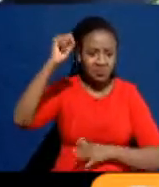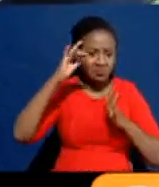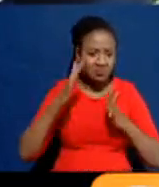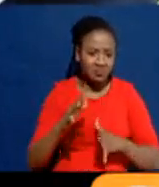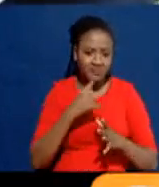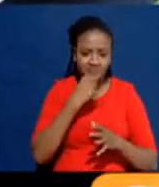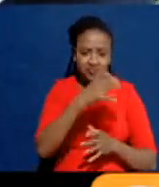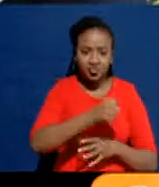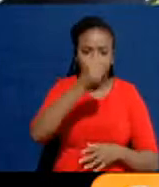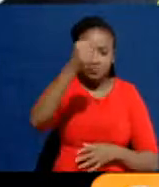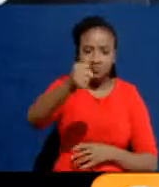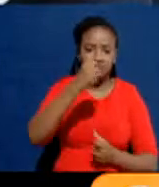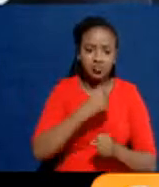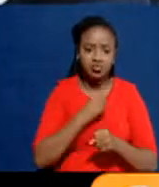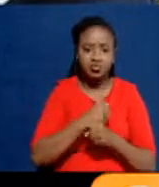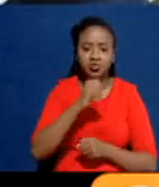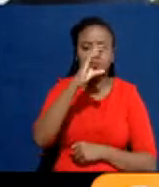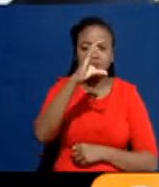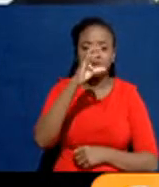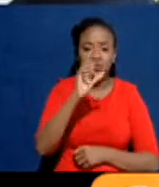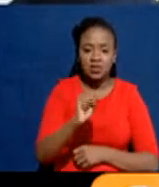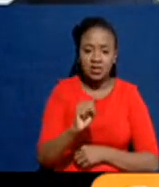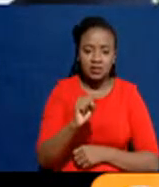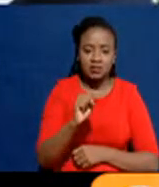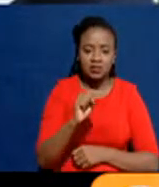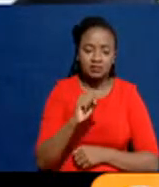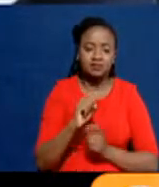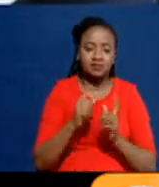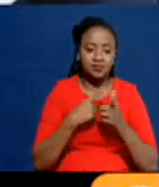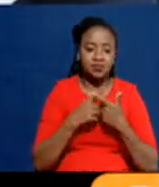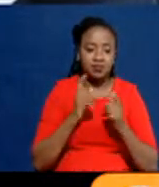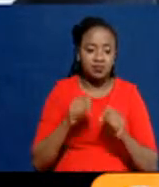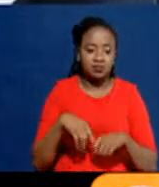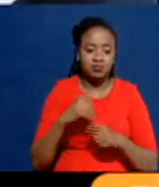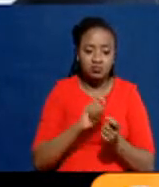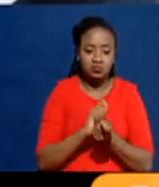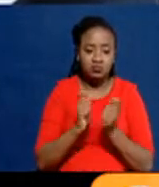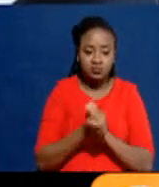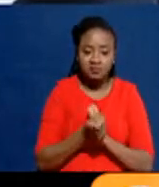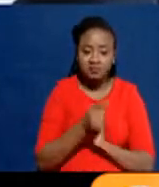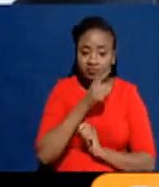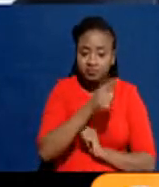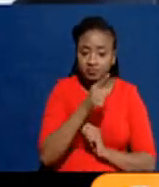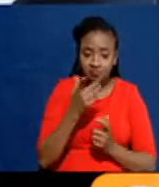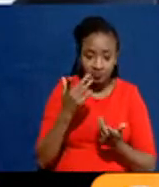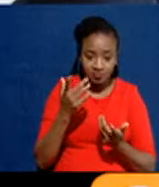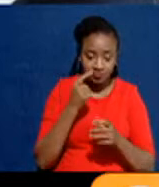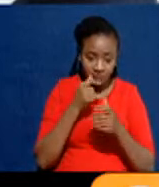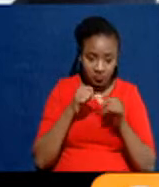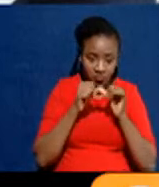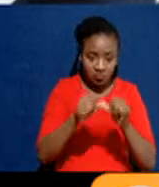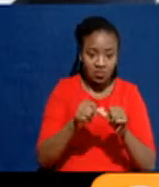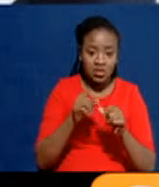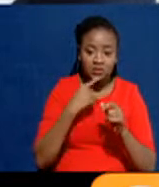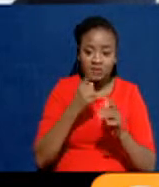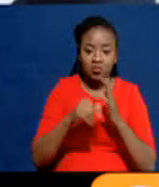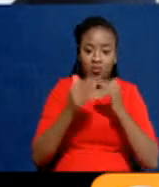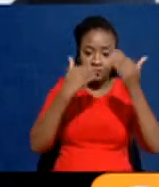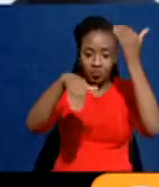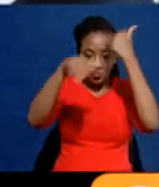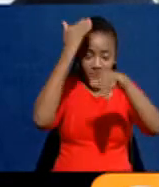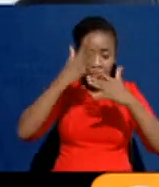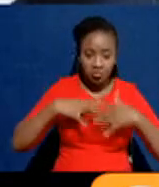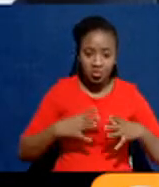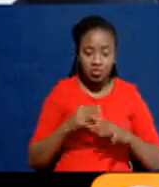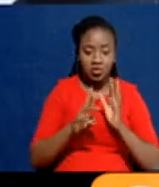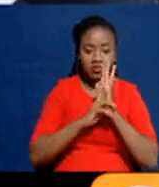CSs are going to be sent to different missions? Or does he say, I stick to the plan? The professionals are the ones that will represent the government of Kenya in those